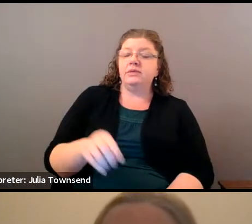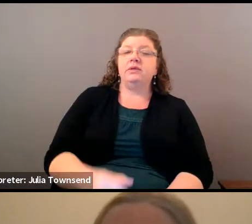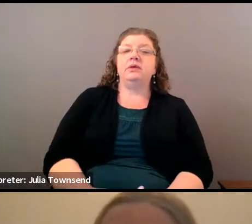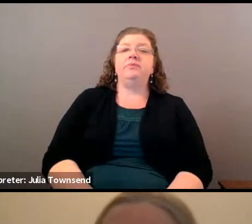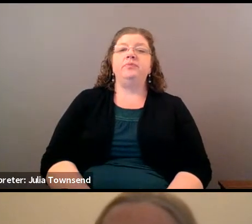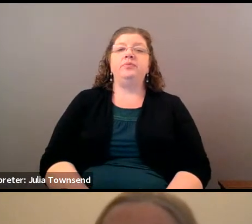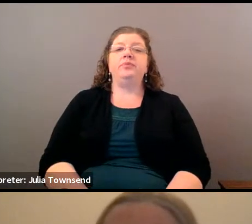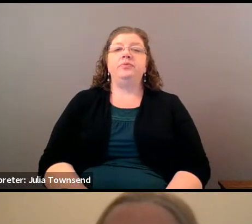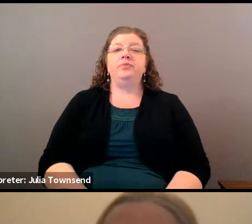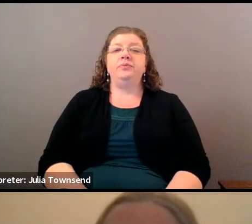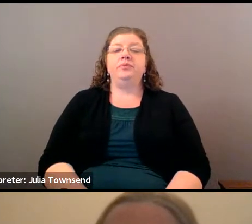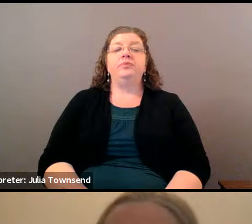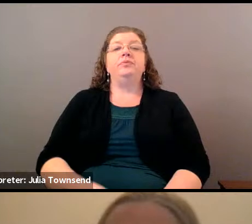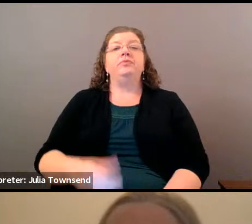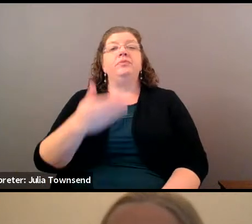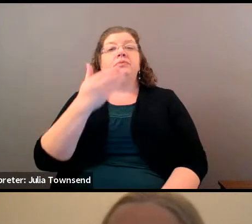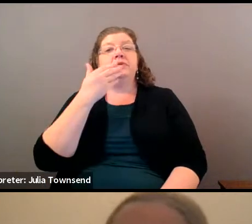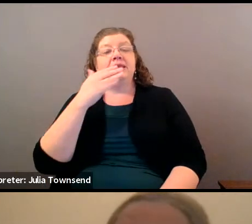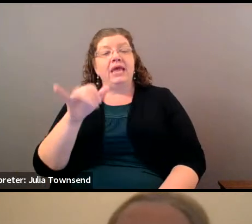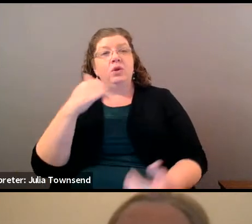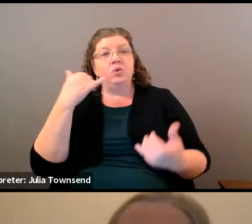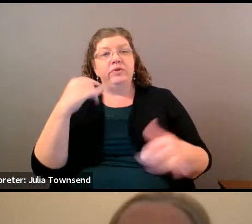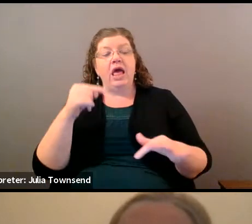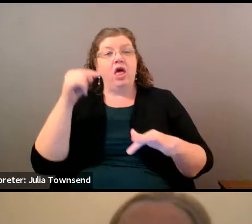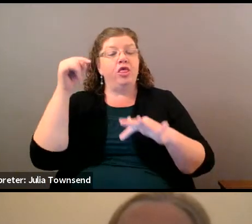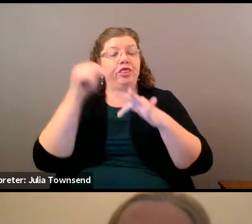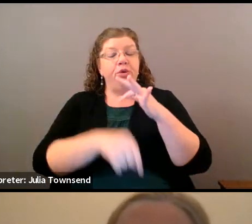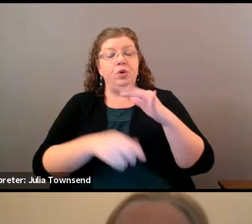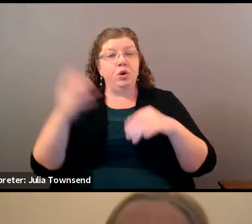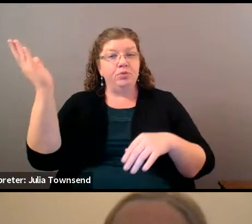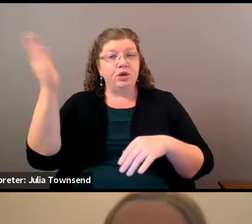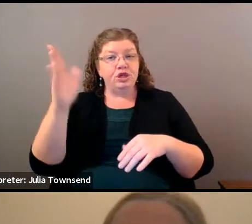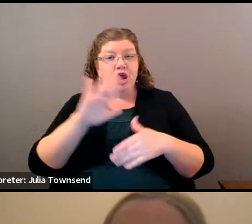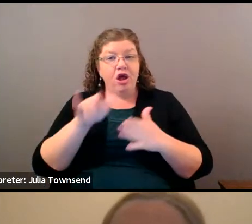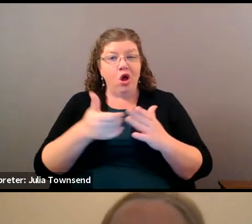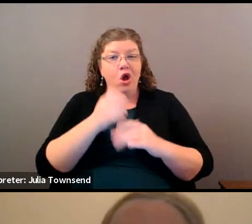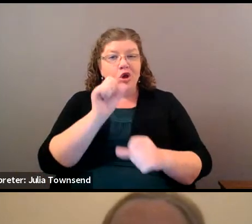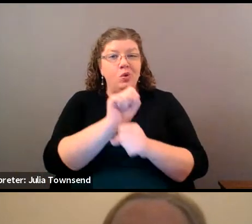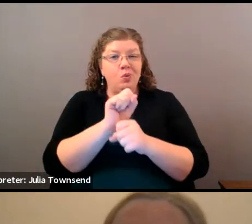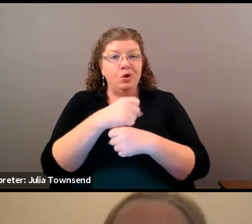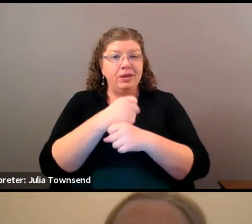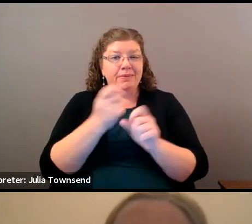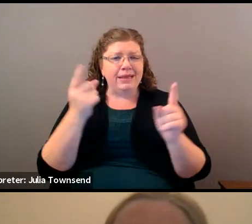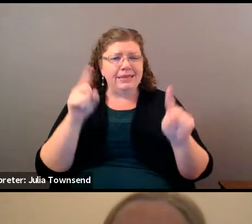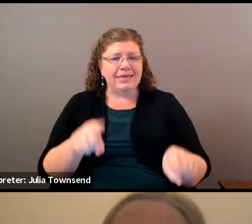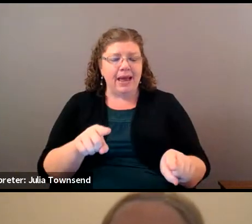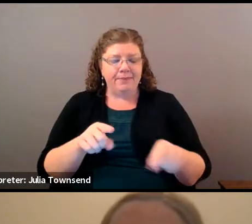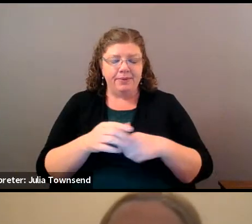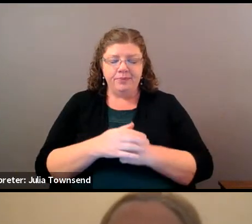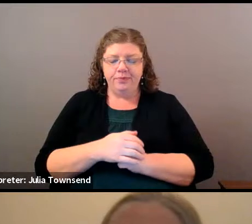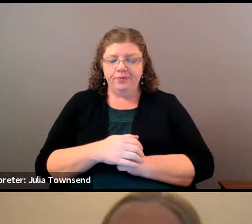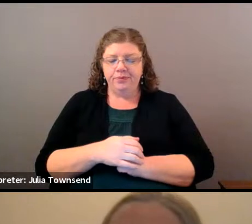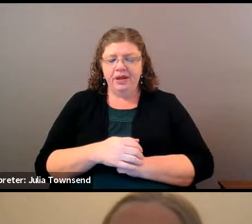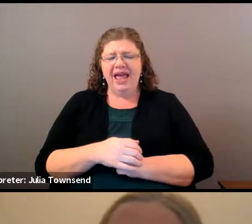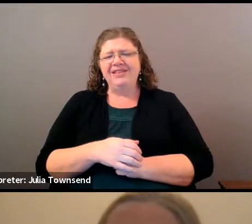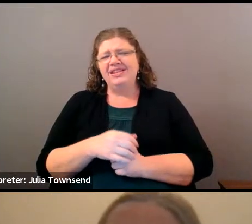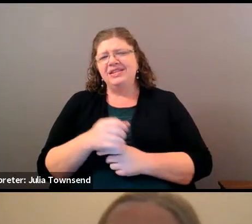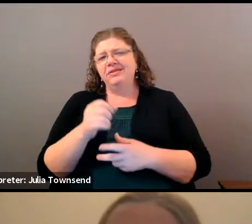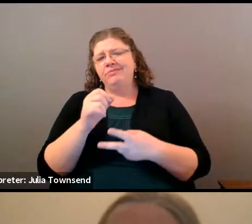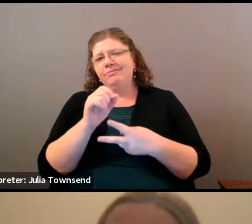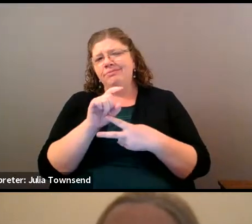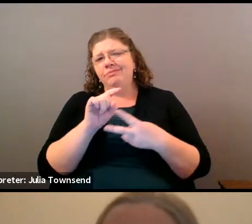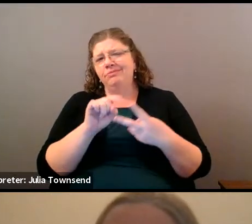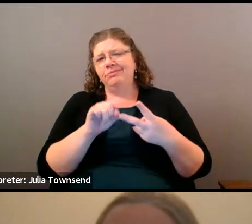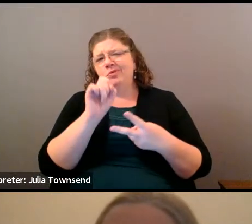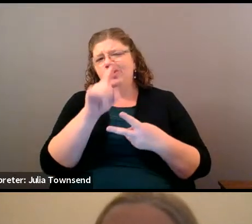Yes, thank you for that thorough presentation and for all your work to make this happen. I have just a couple of, I think,